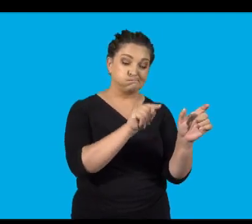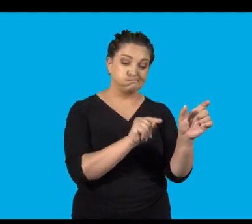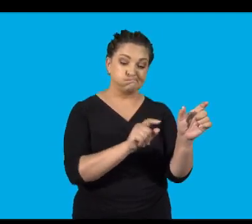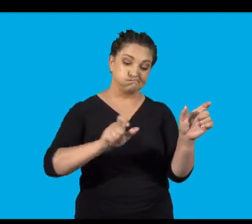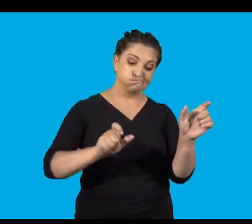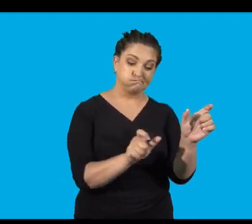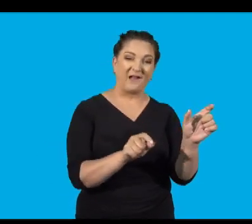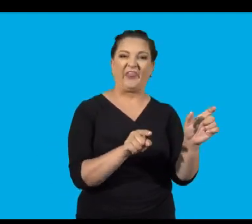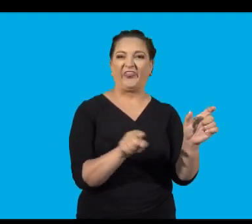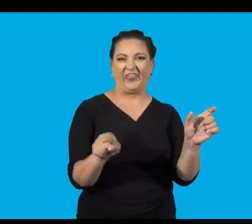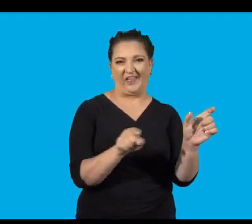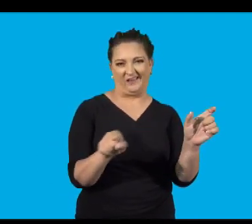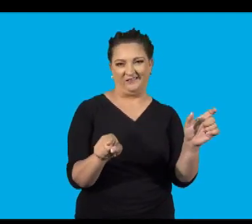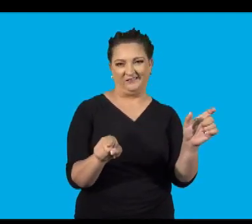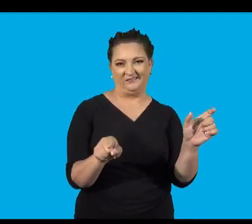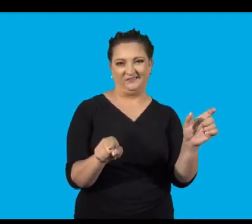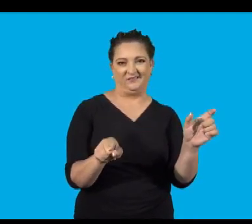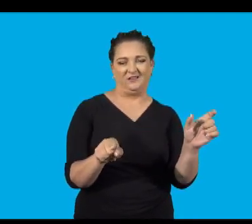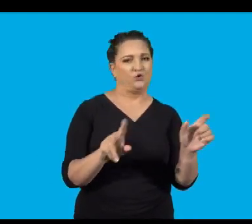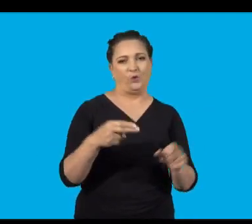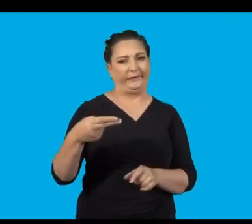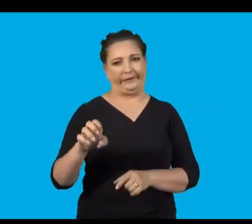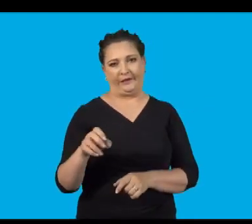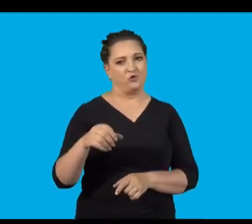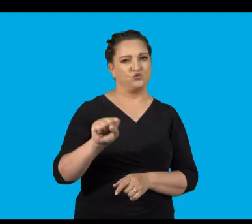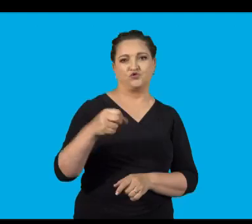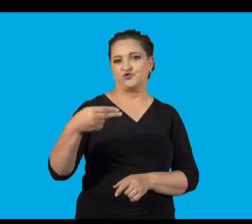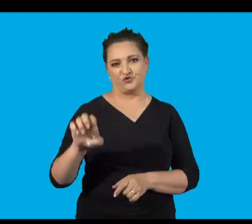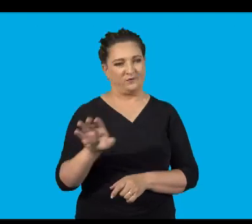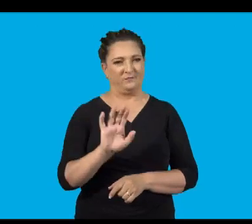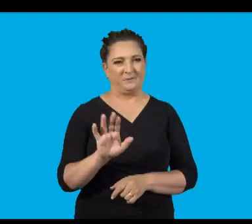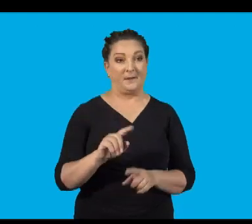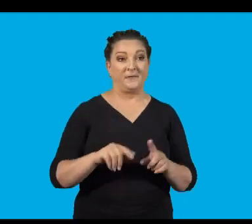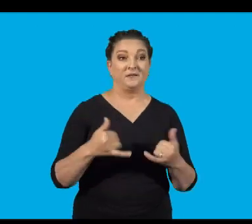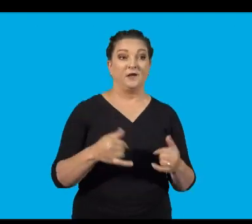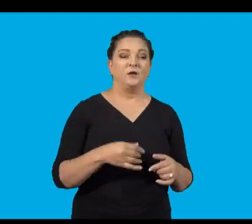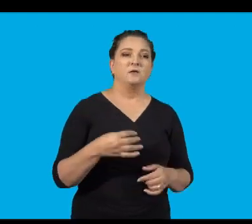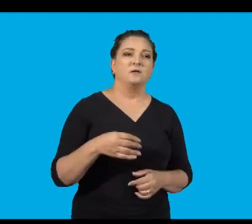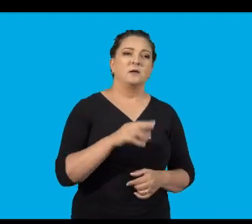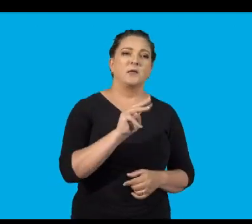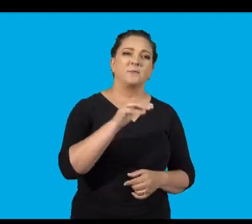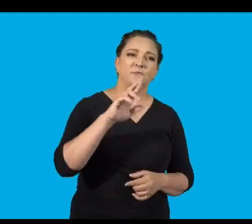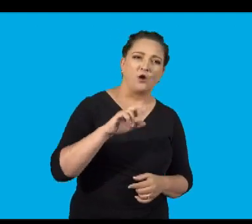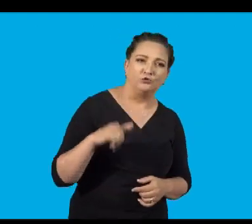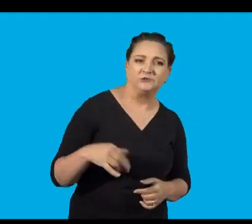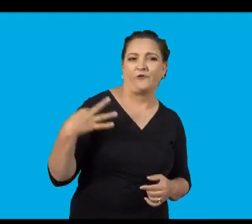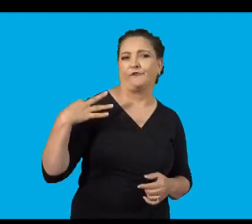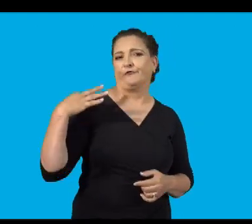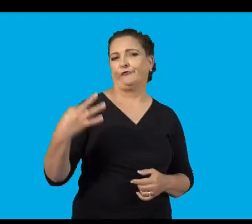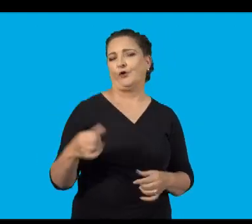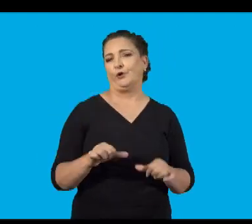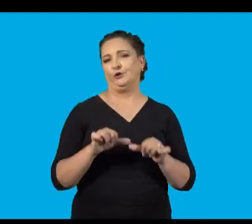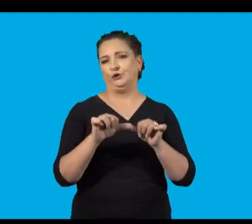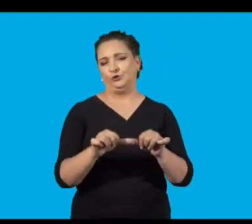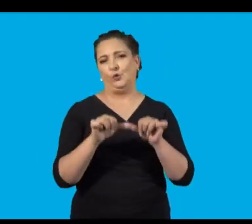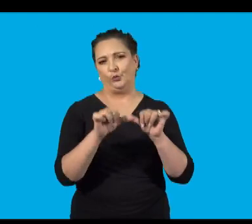we have to have the word they and not he or she. Mary is a volunteer that is so